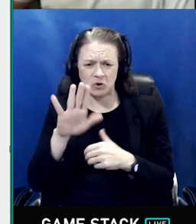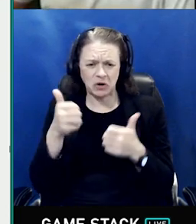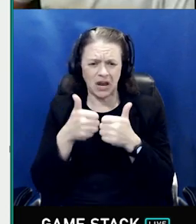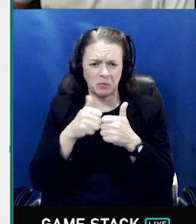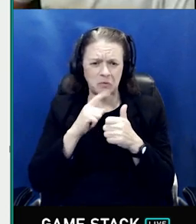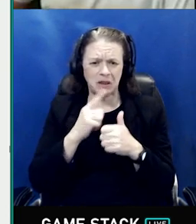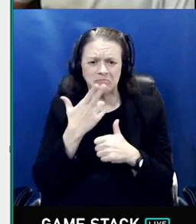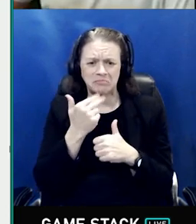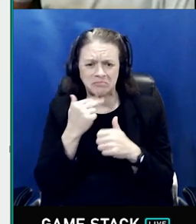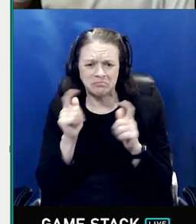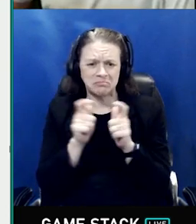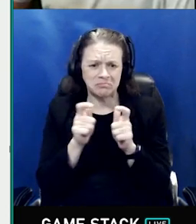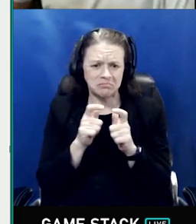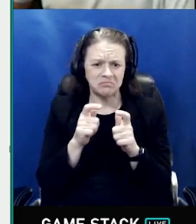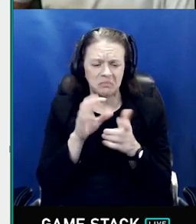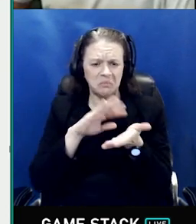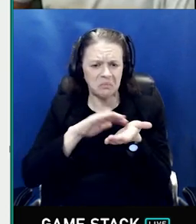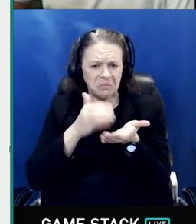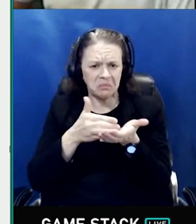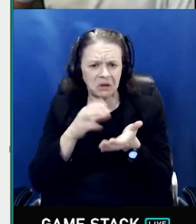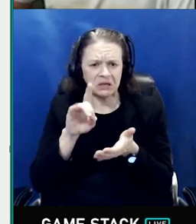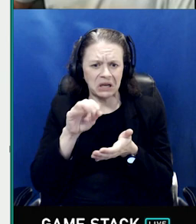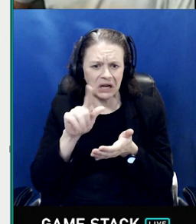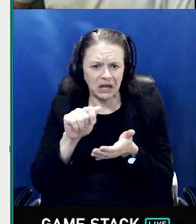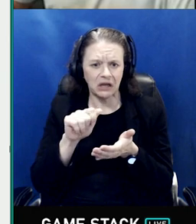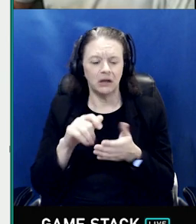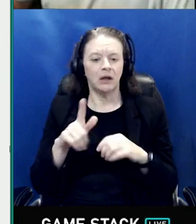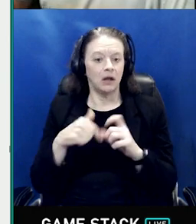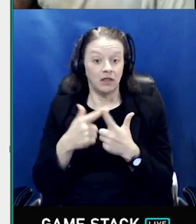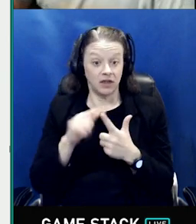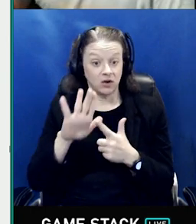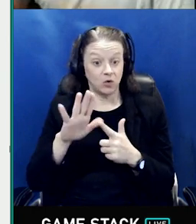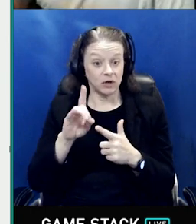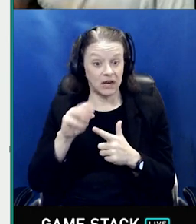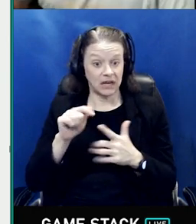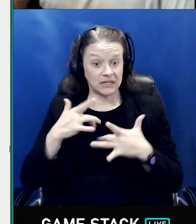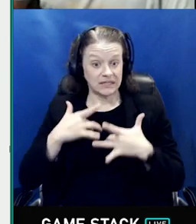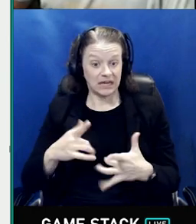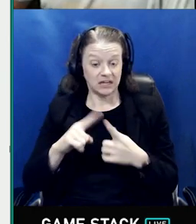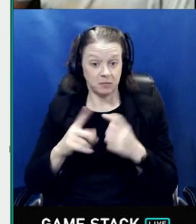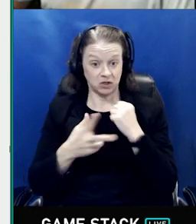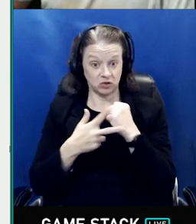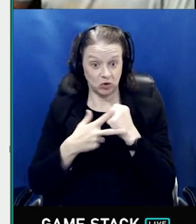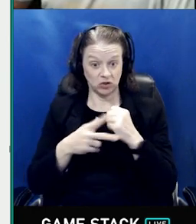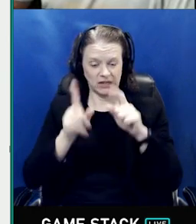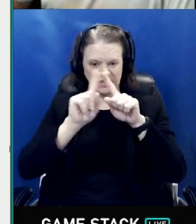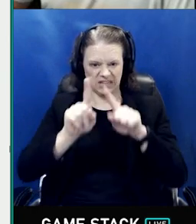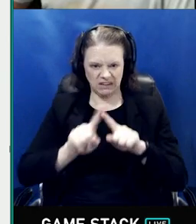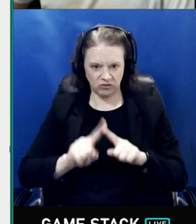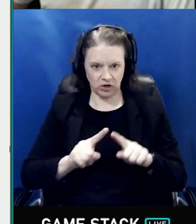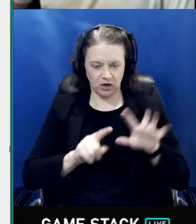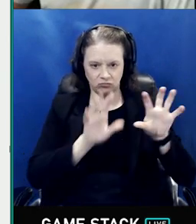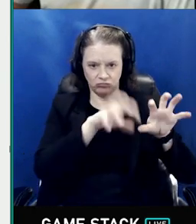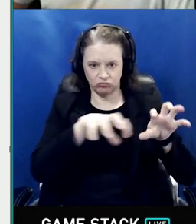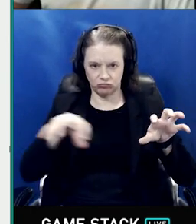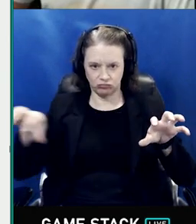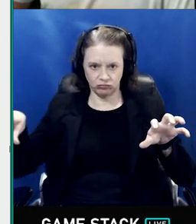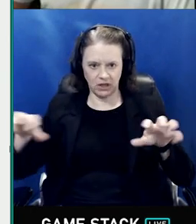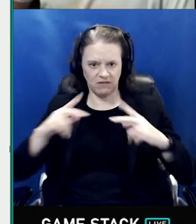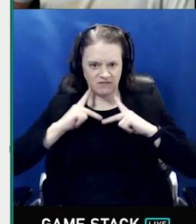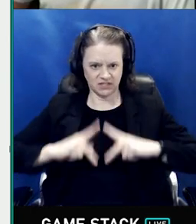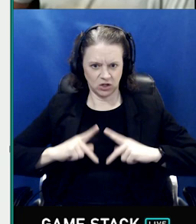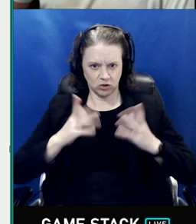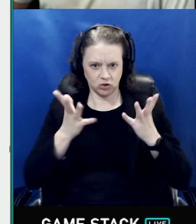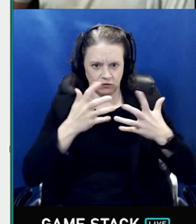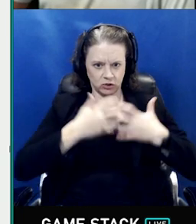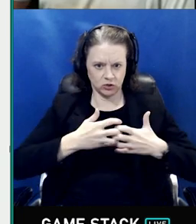data, your data is likely going to be stored on a number of different physical servers or partitions within something we call